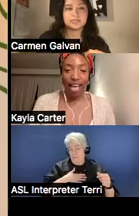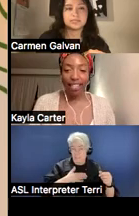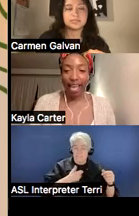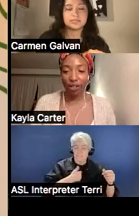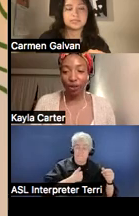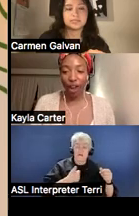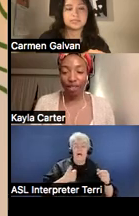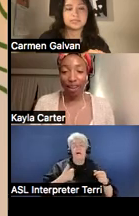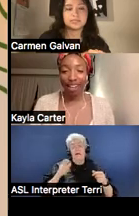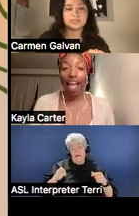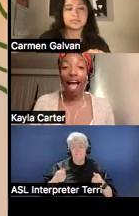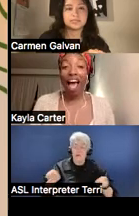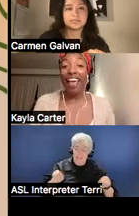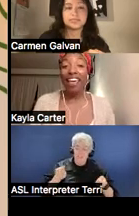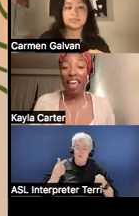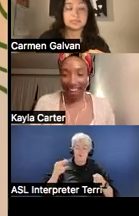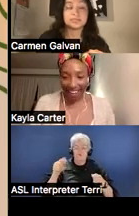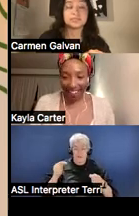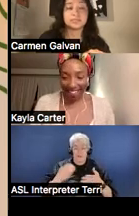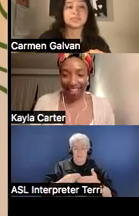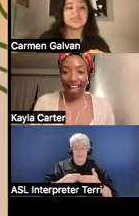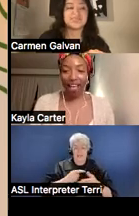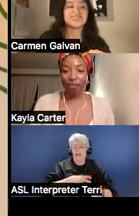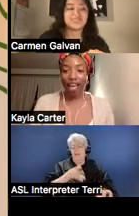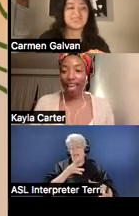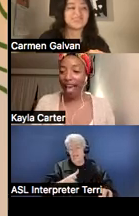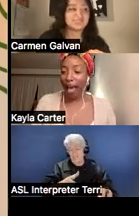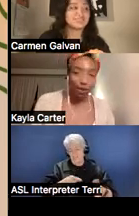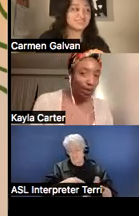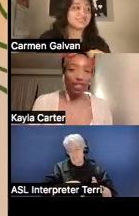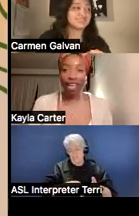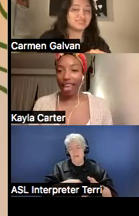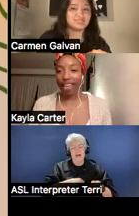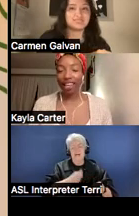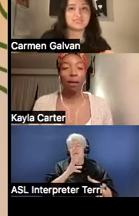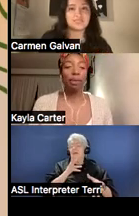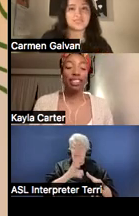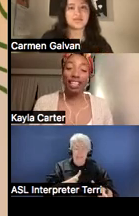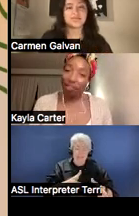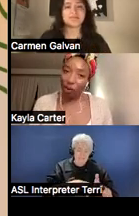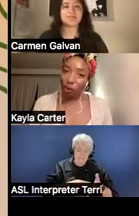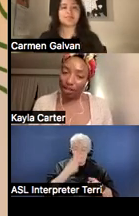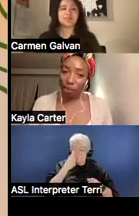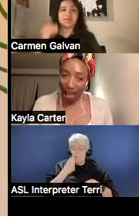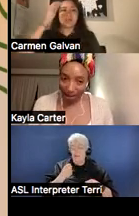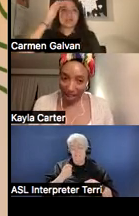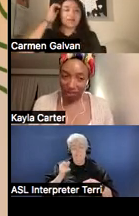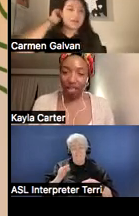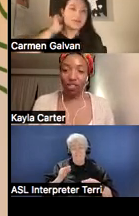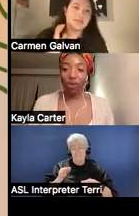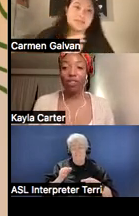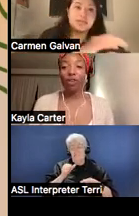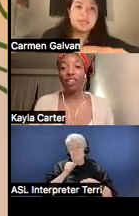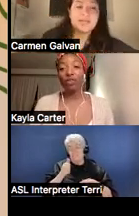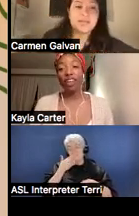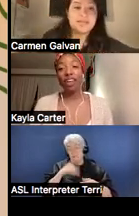who's had to handle grant money. I hate it. I absolutely hate it, because as if it wasn't bad enough